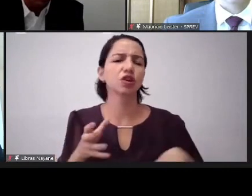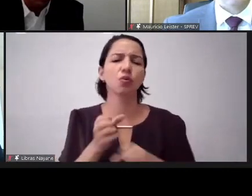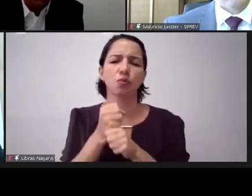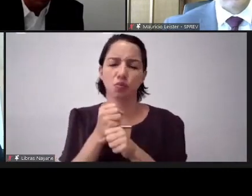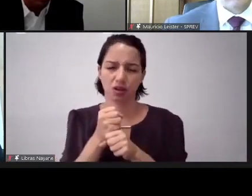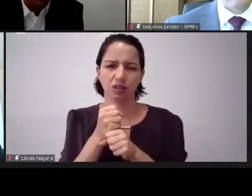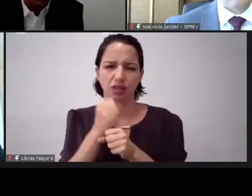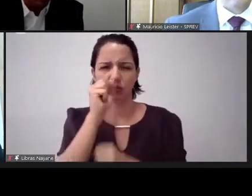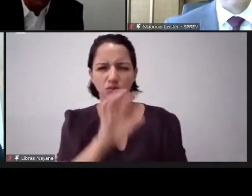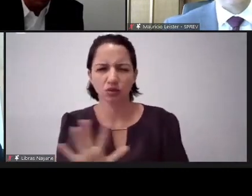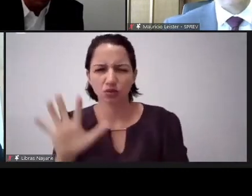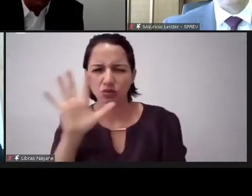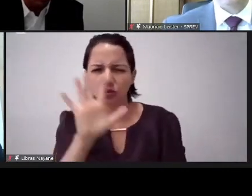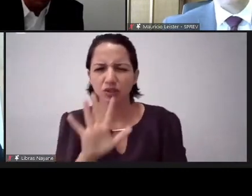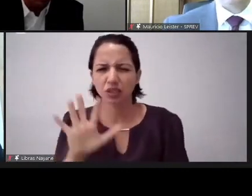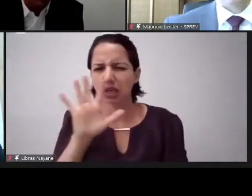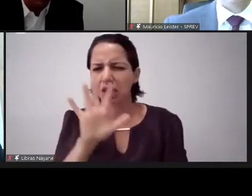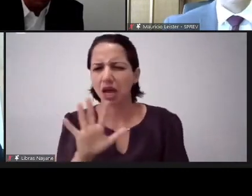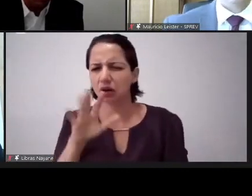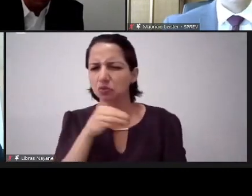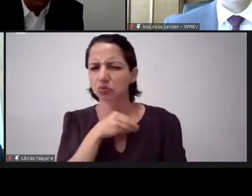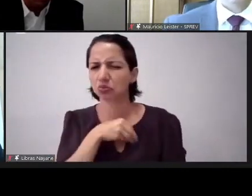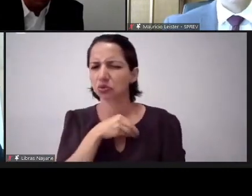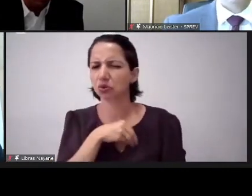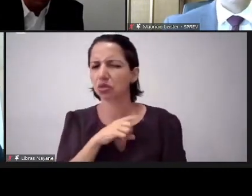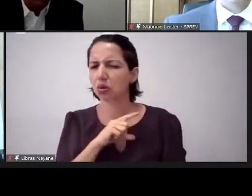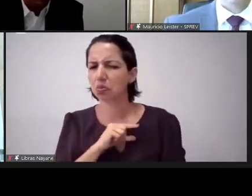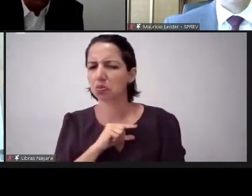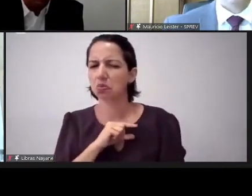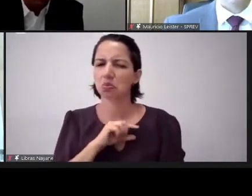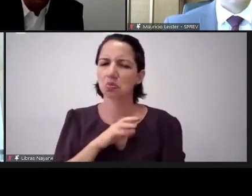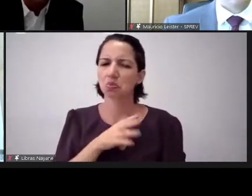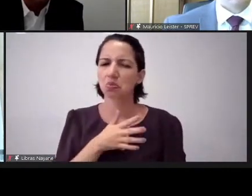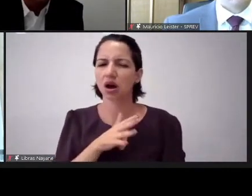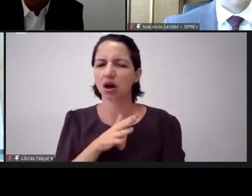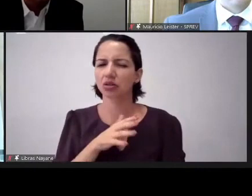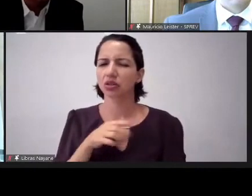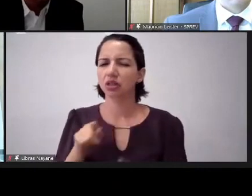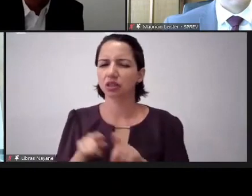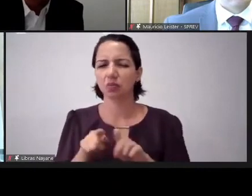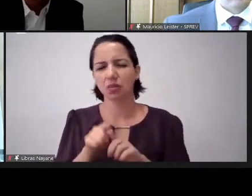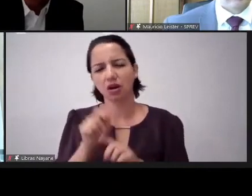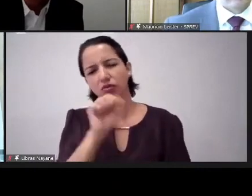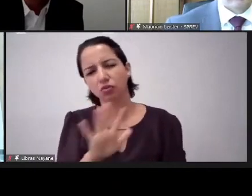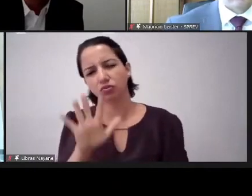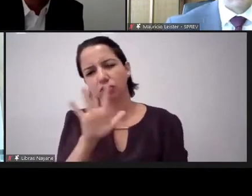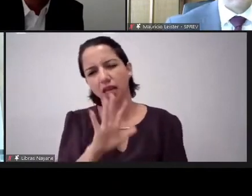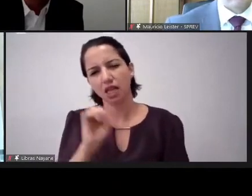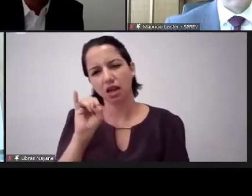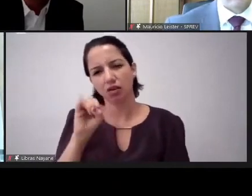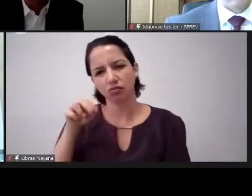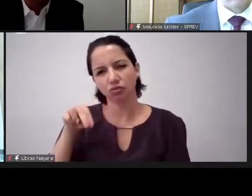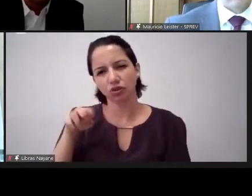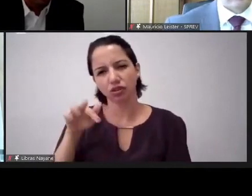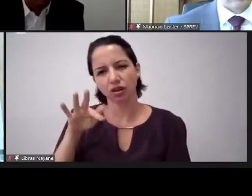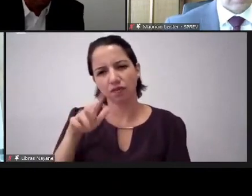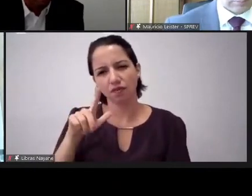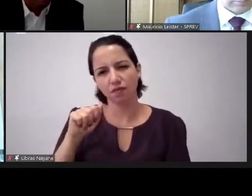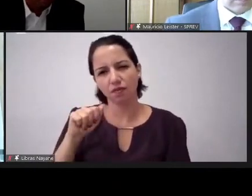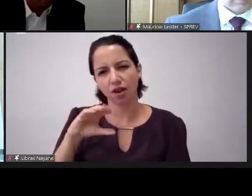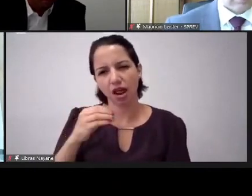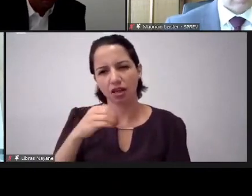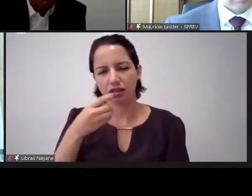of accruing in a scenario of a reduced average income when